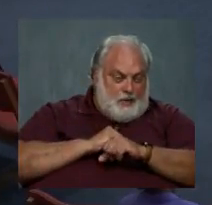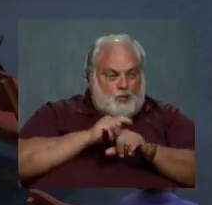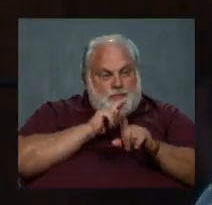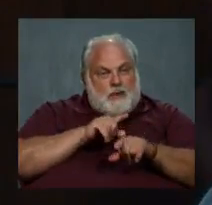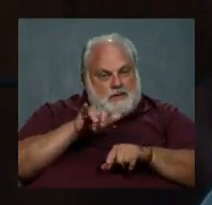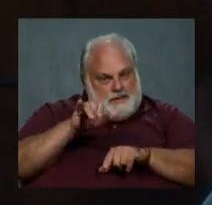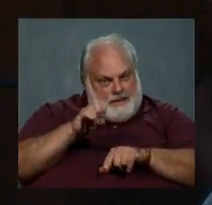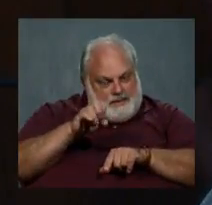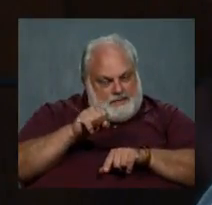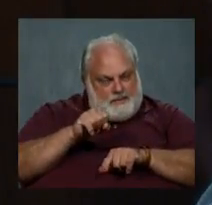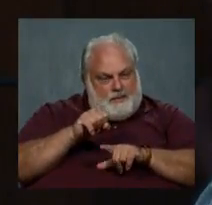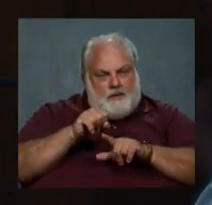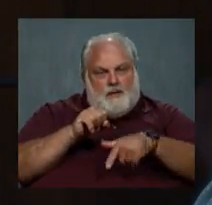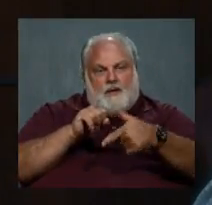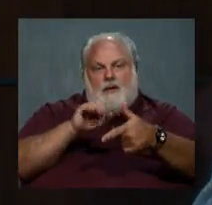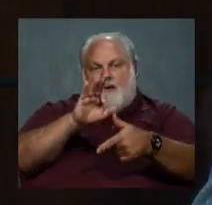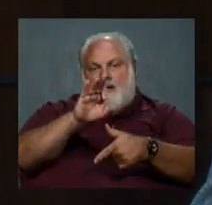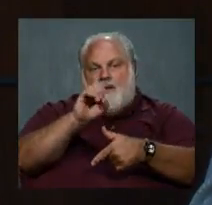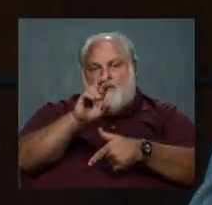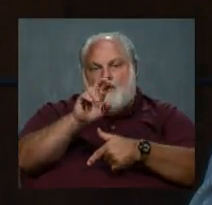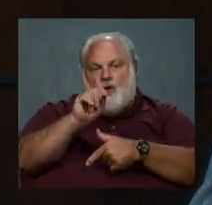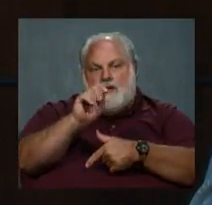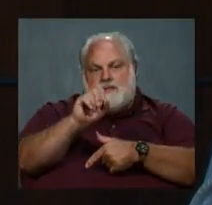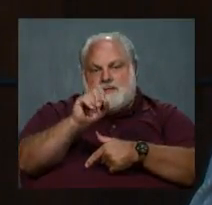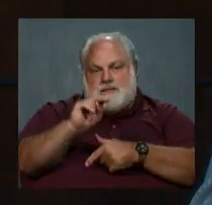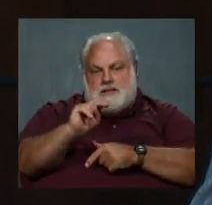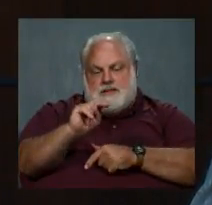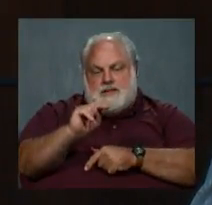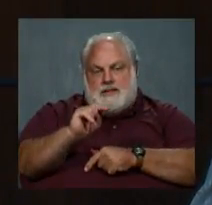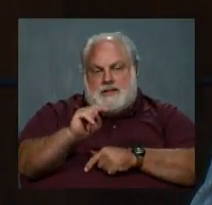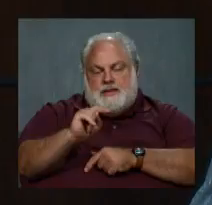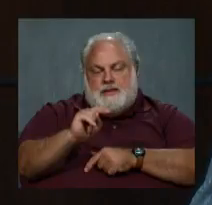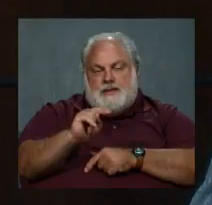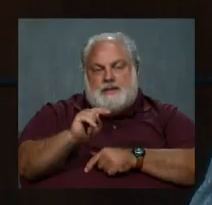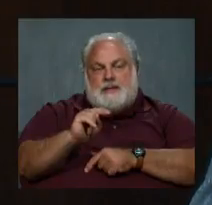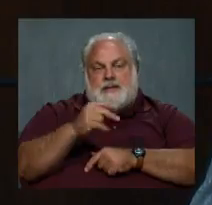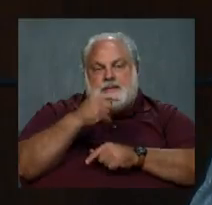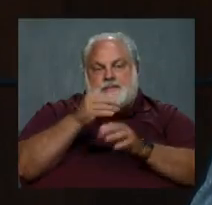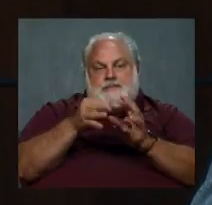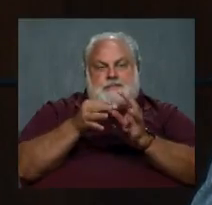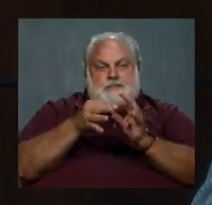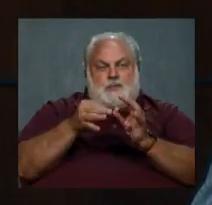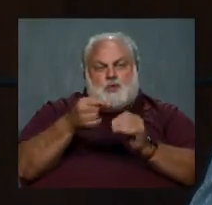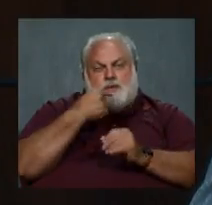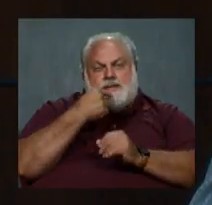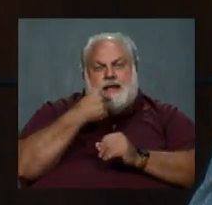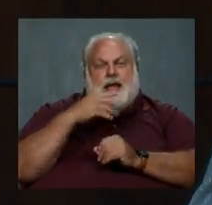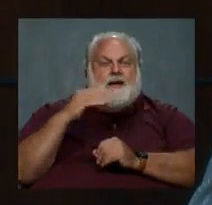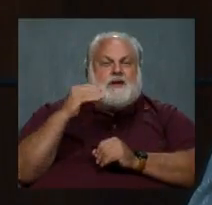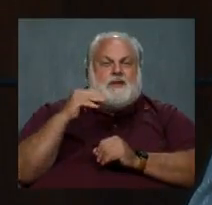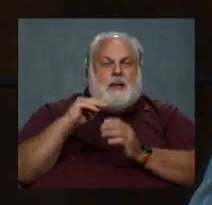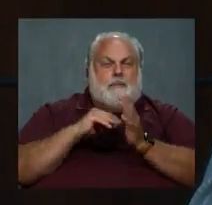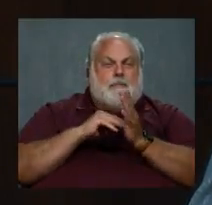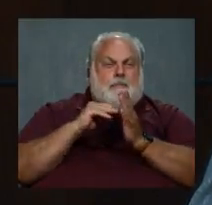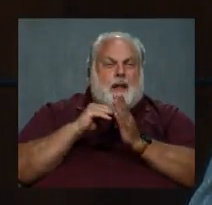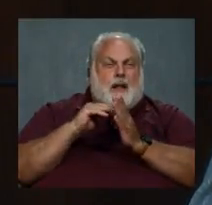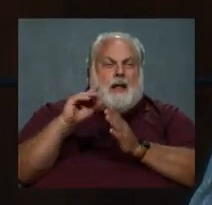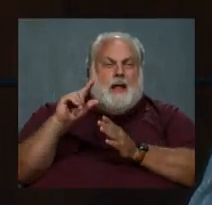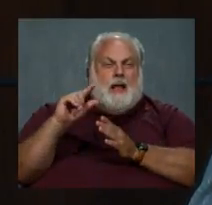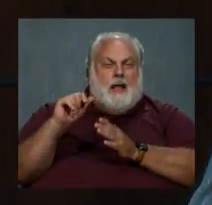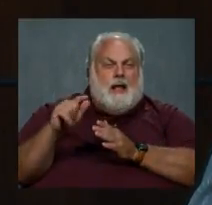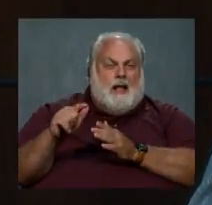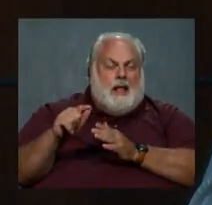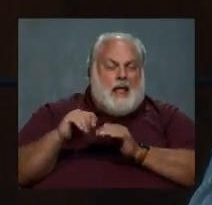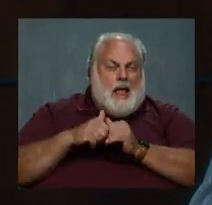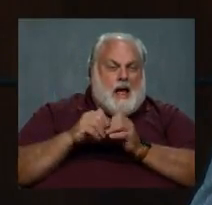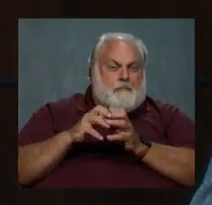Fortson. Tad, give me some basis for comparison. You said 50 million gallons. How many gallons are we